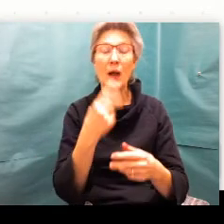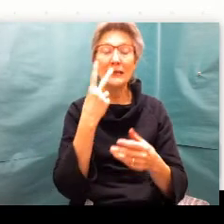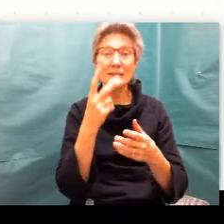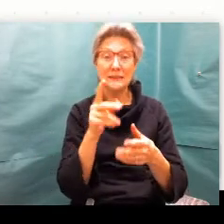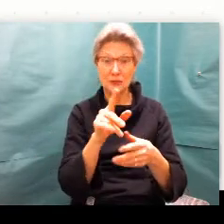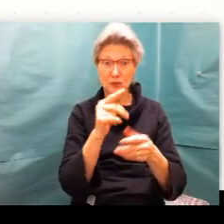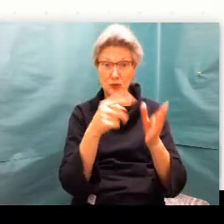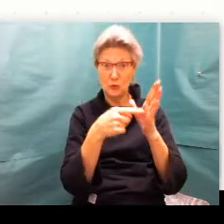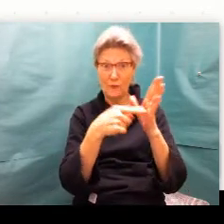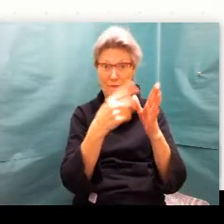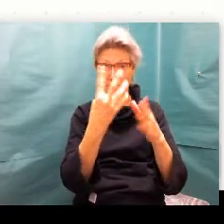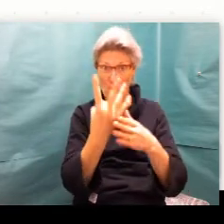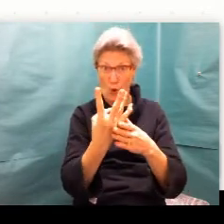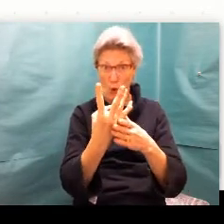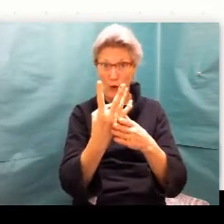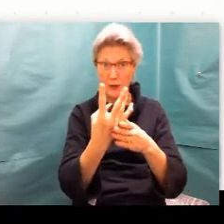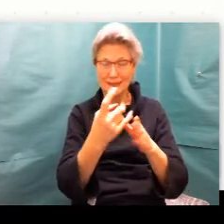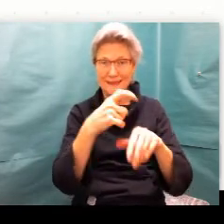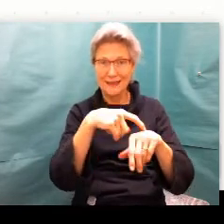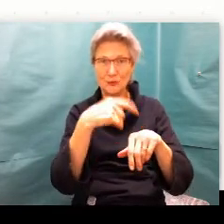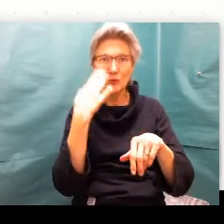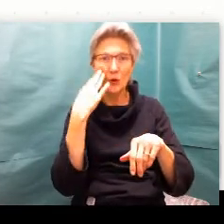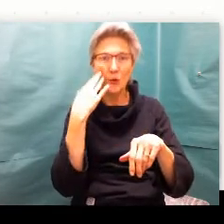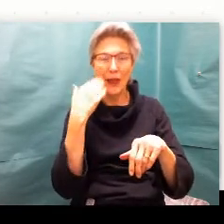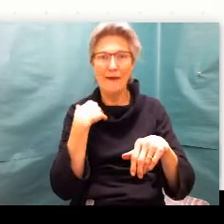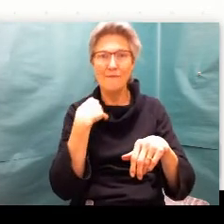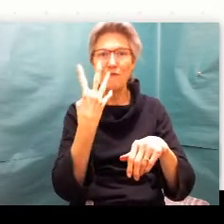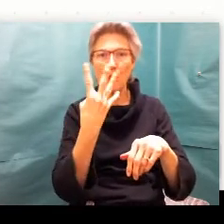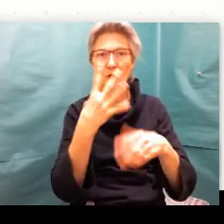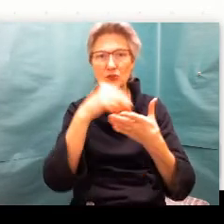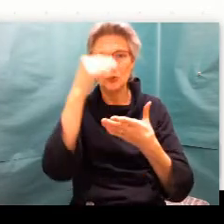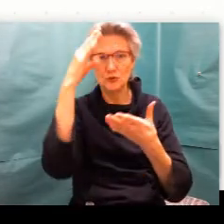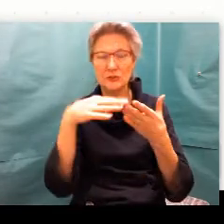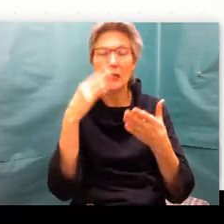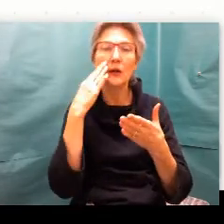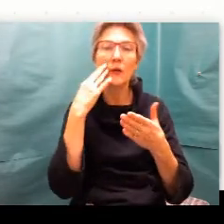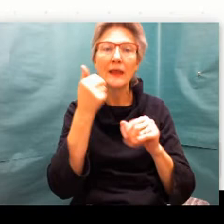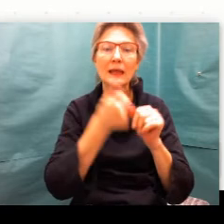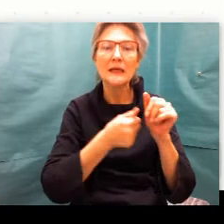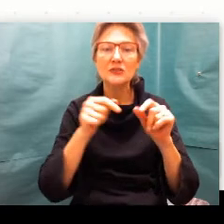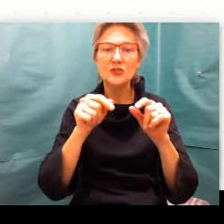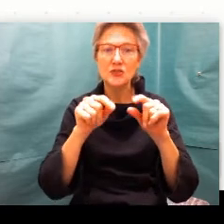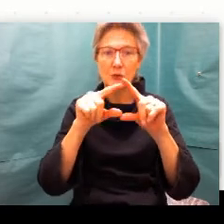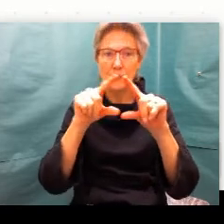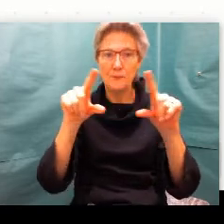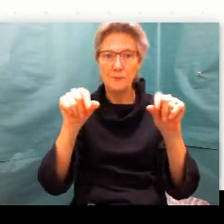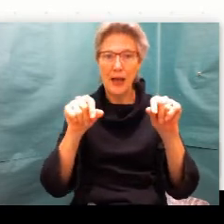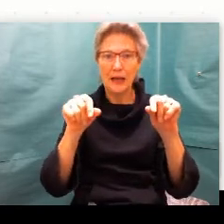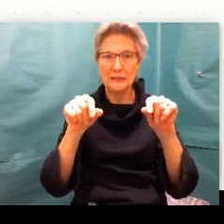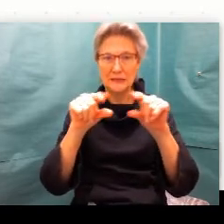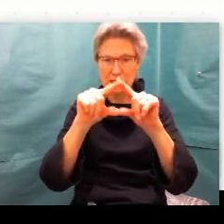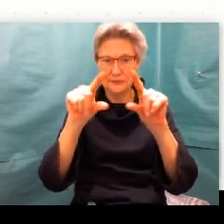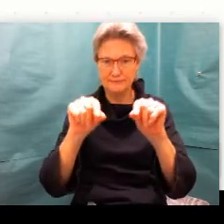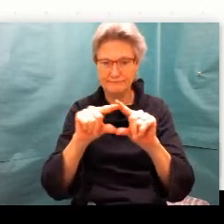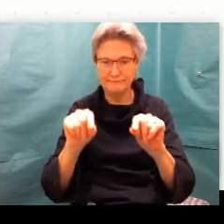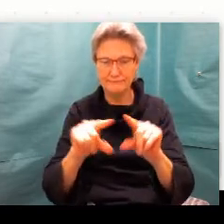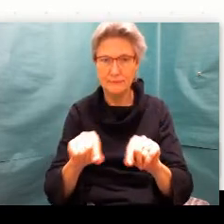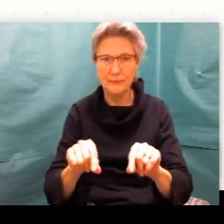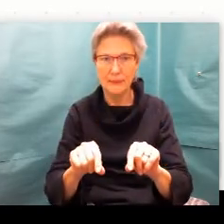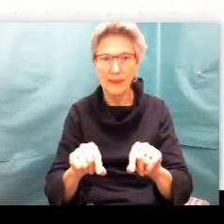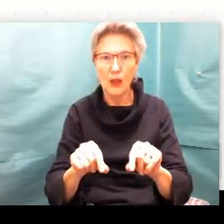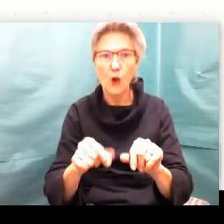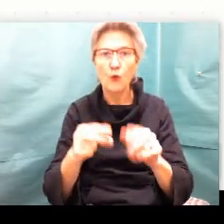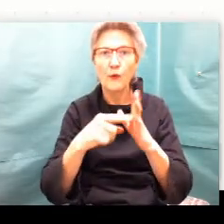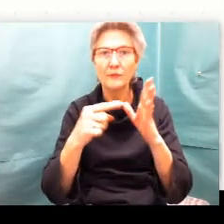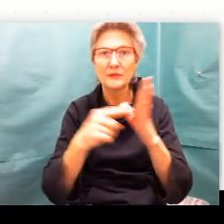this. So if I know that each of these boxes, right, each of these orange boxes and actually each of these white